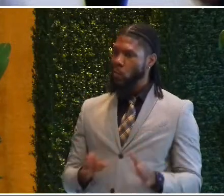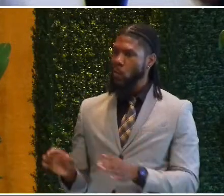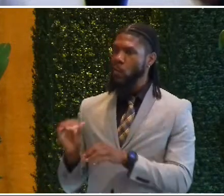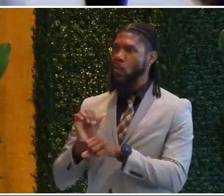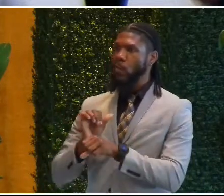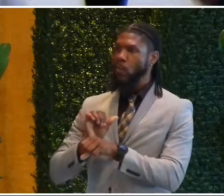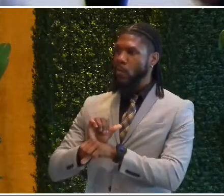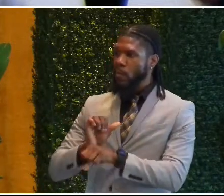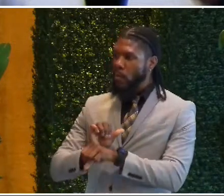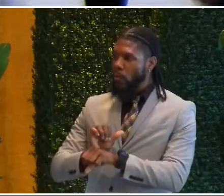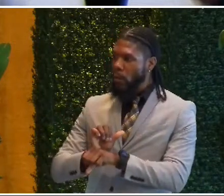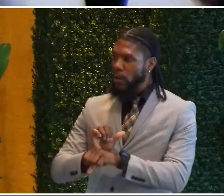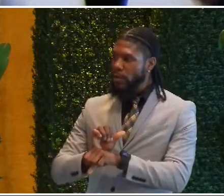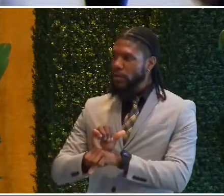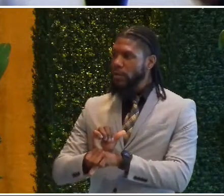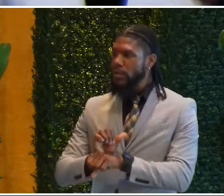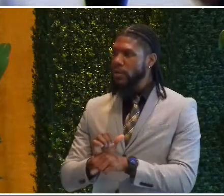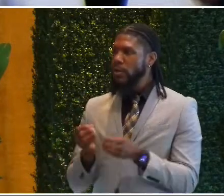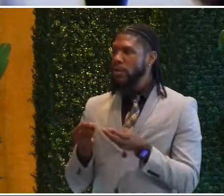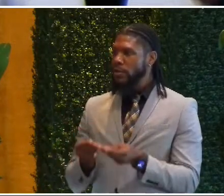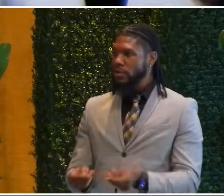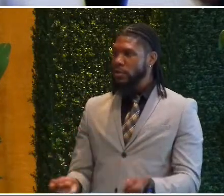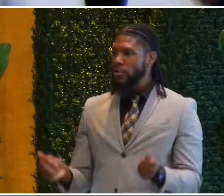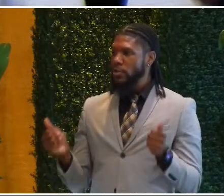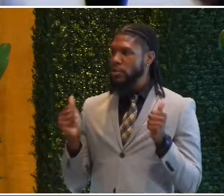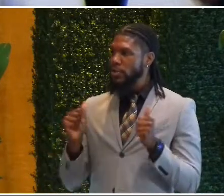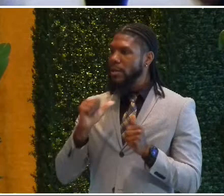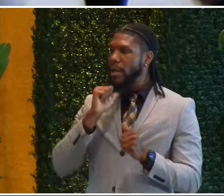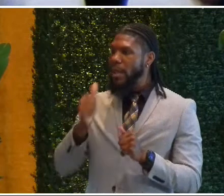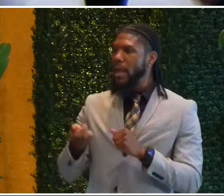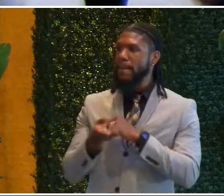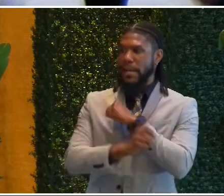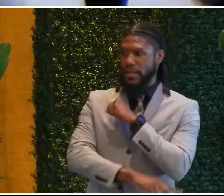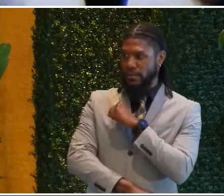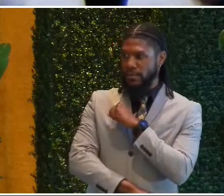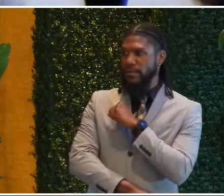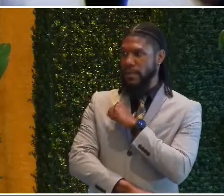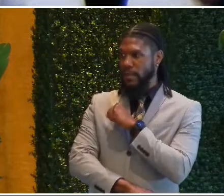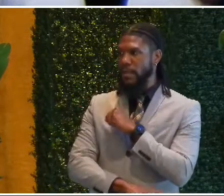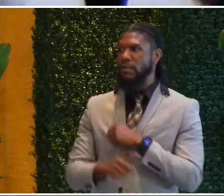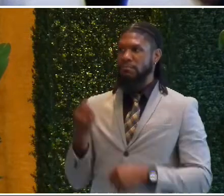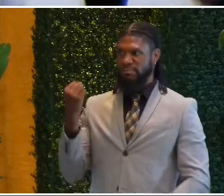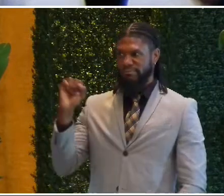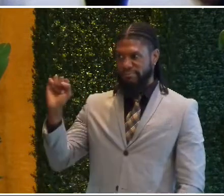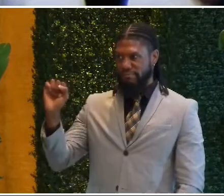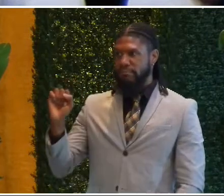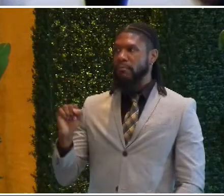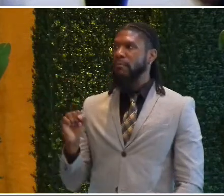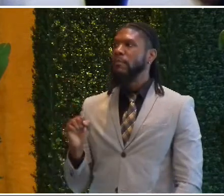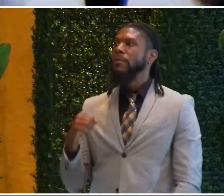Punishments Collaborative in Atlanta, shout out. She's the ED of, and